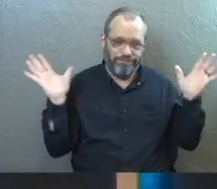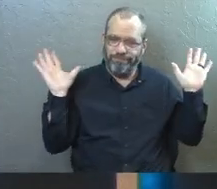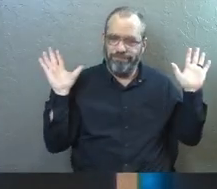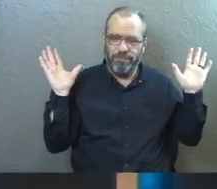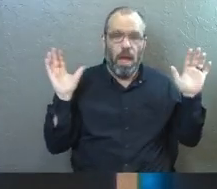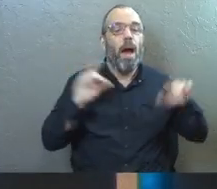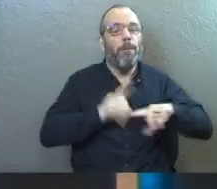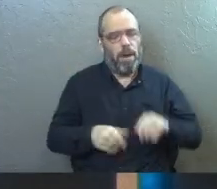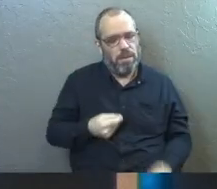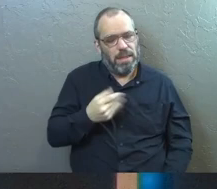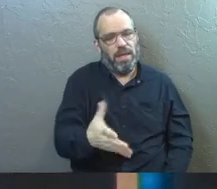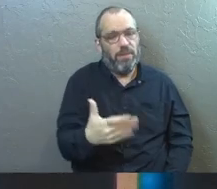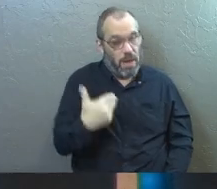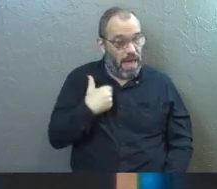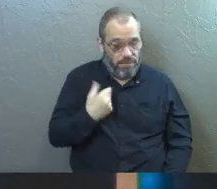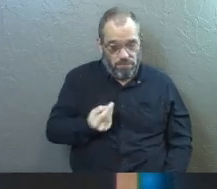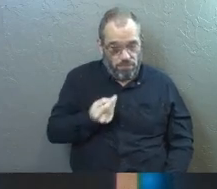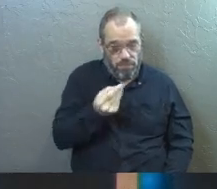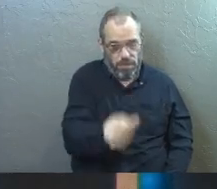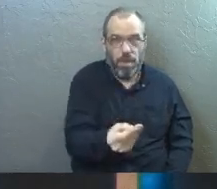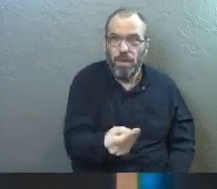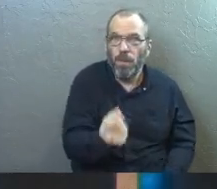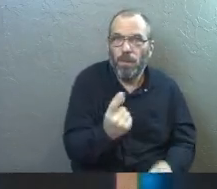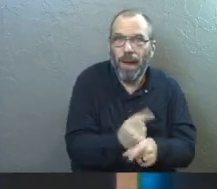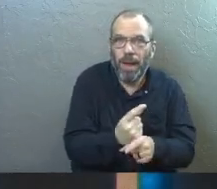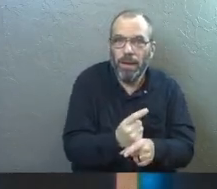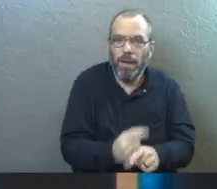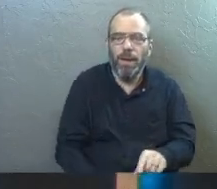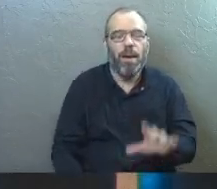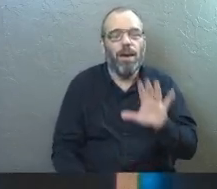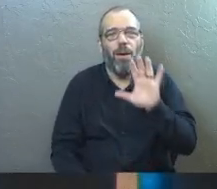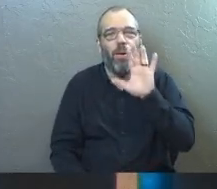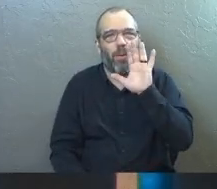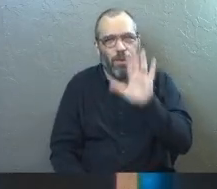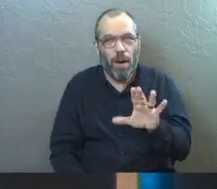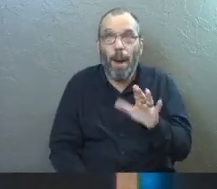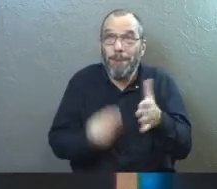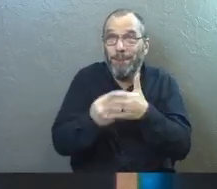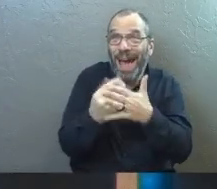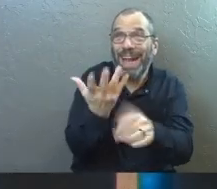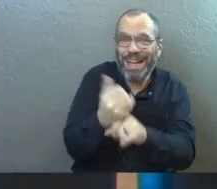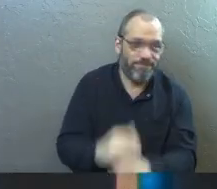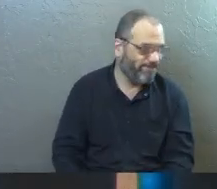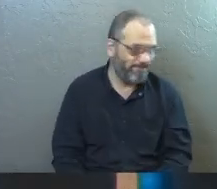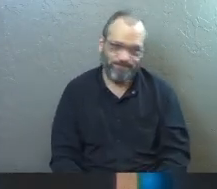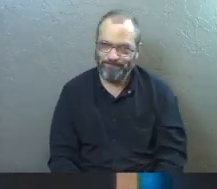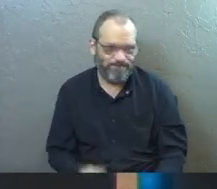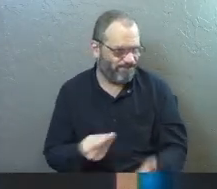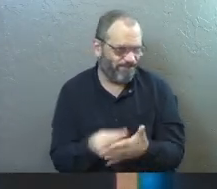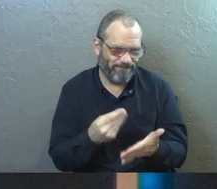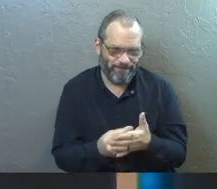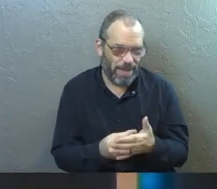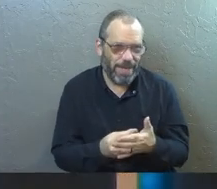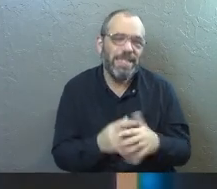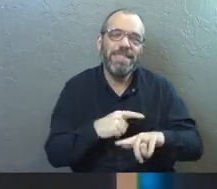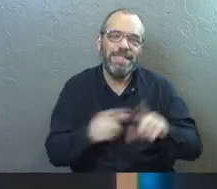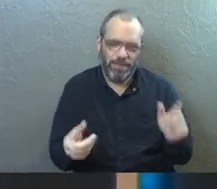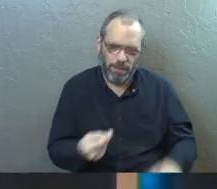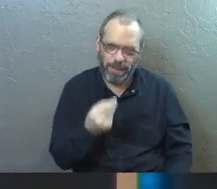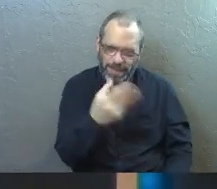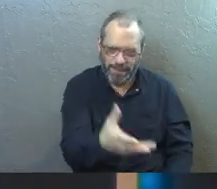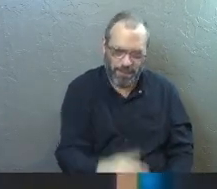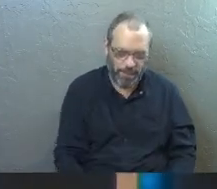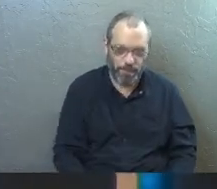you, but I'll give you what I have, right? She's like, hold on. He's like, you guys have money for me? No, we don't. I've got something different for